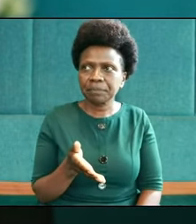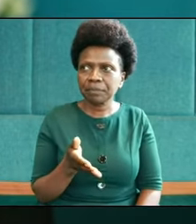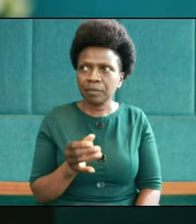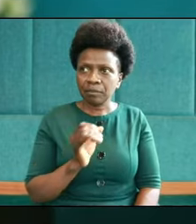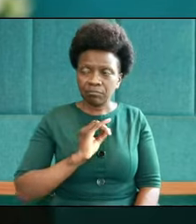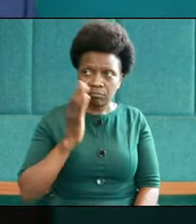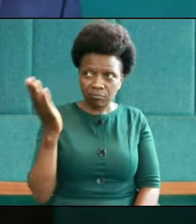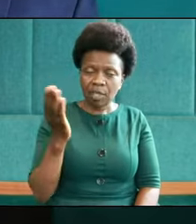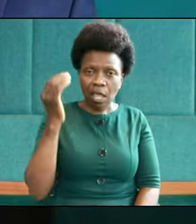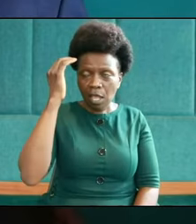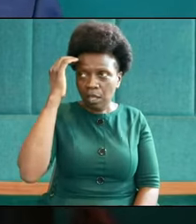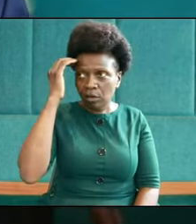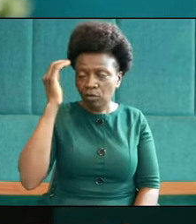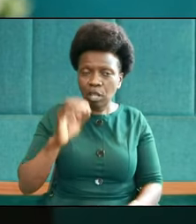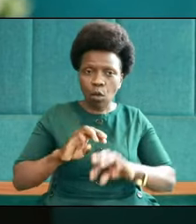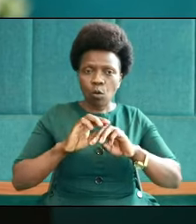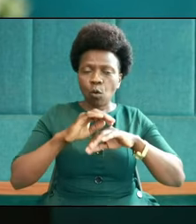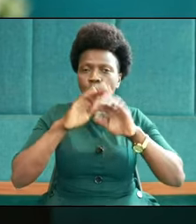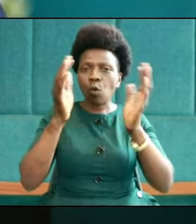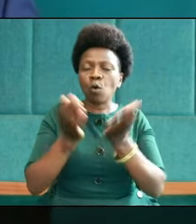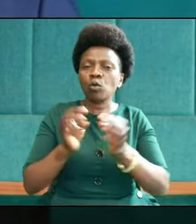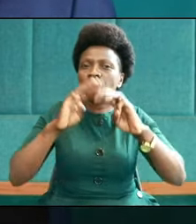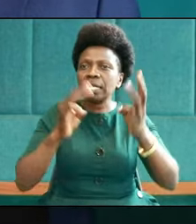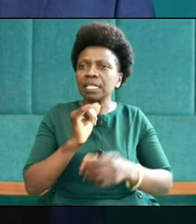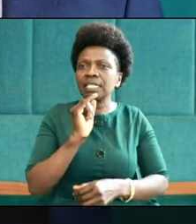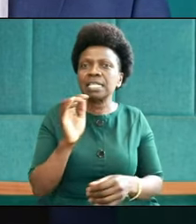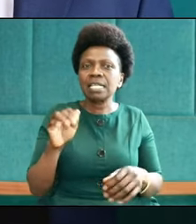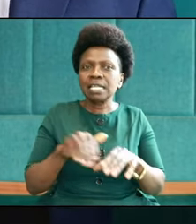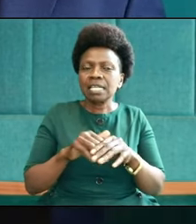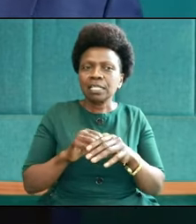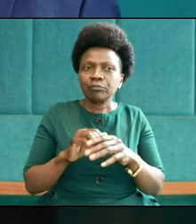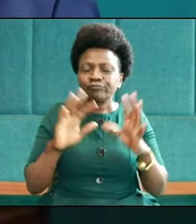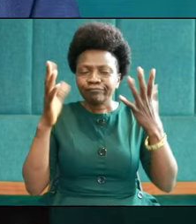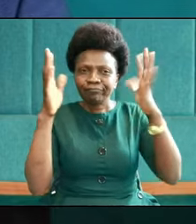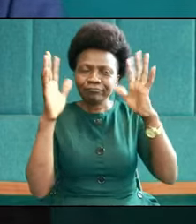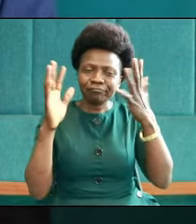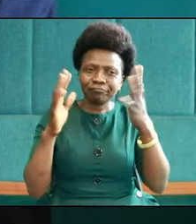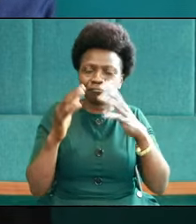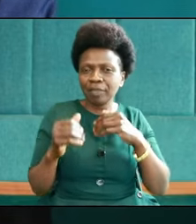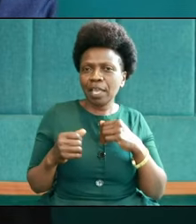here. I know the whole world is in Xmas mood.